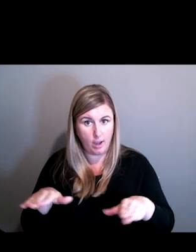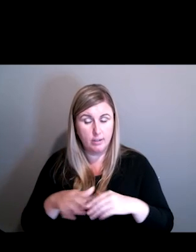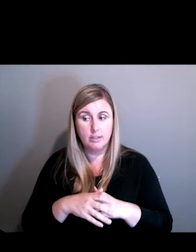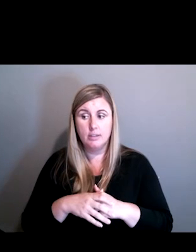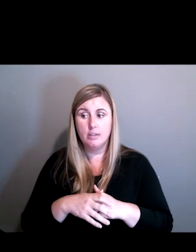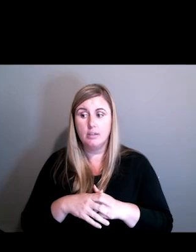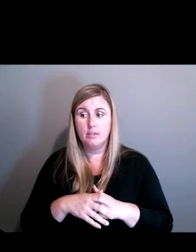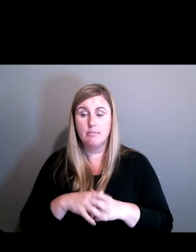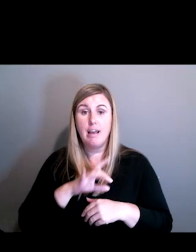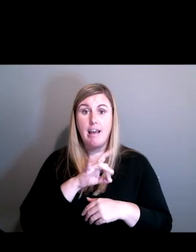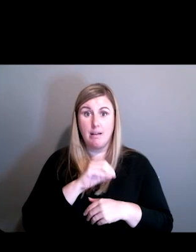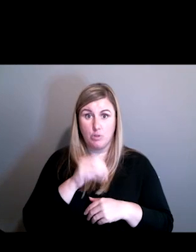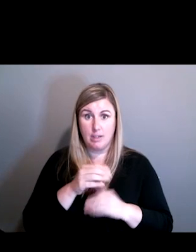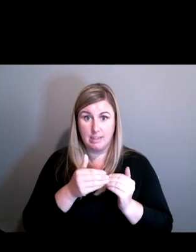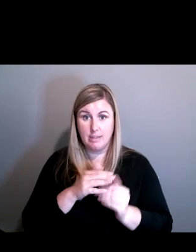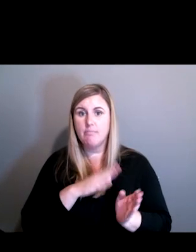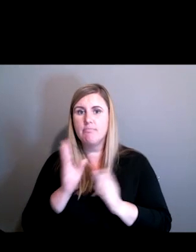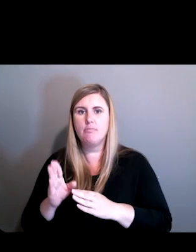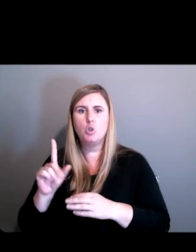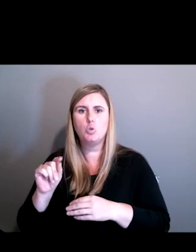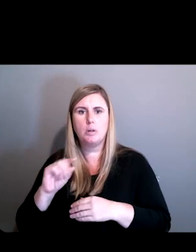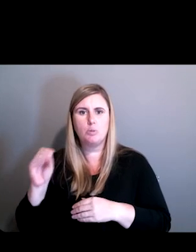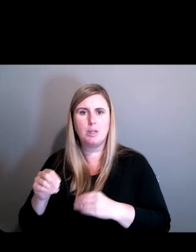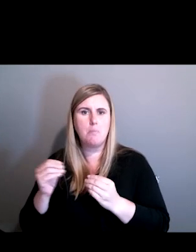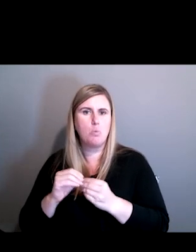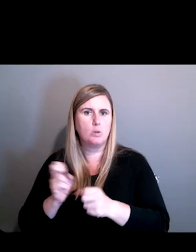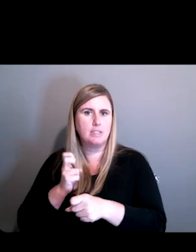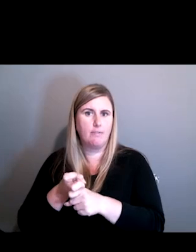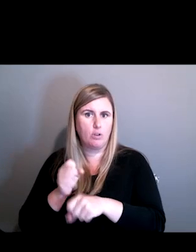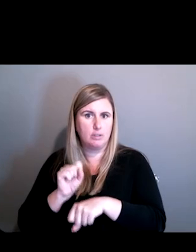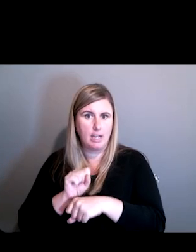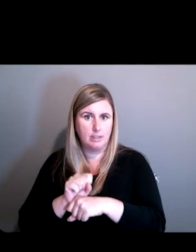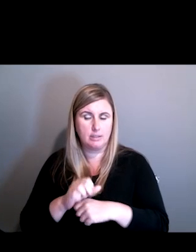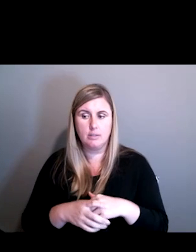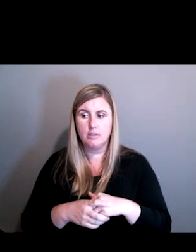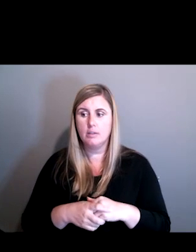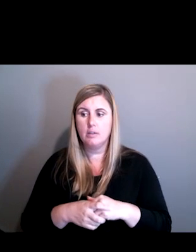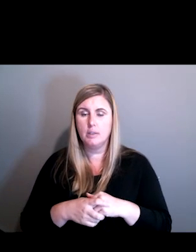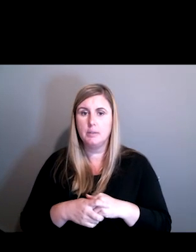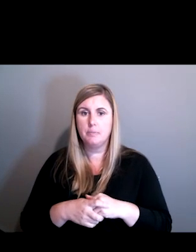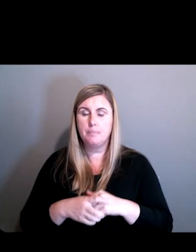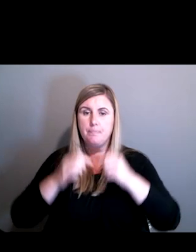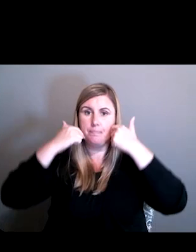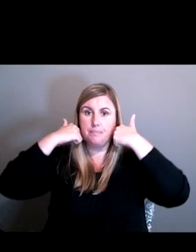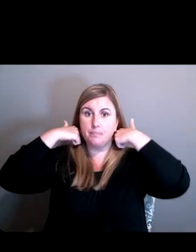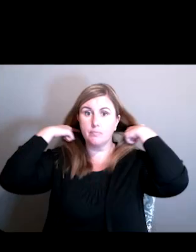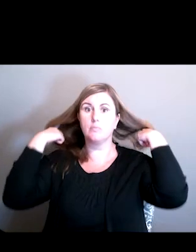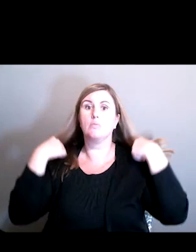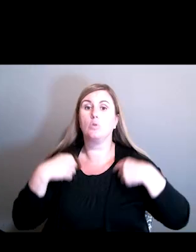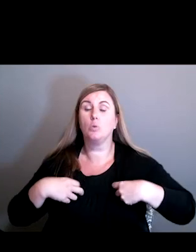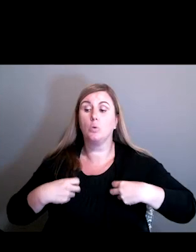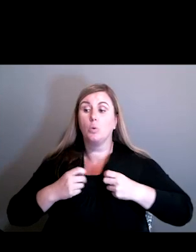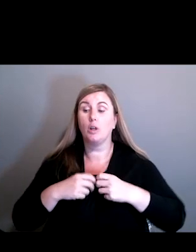80% of the time you want to present easy tasks for the child or the learner, and then 20% of the time we want to present the more difficult